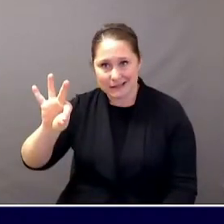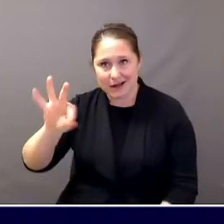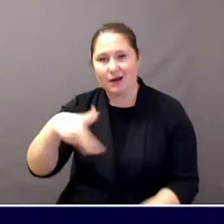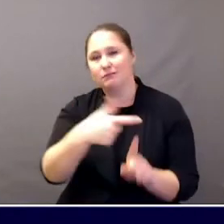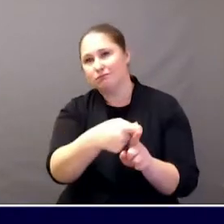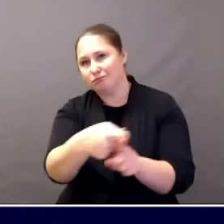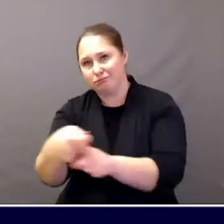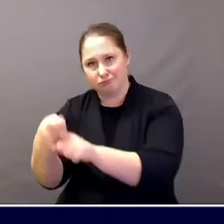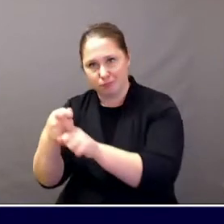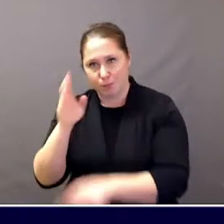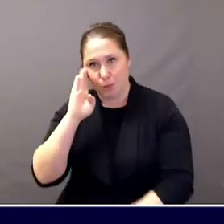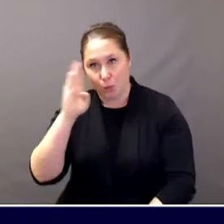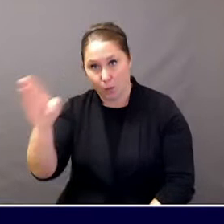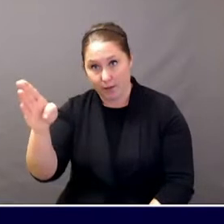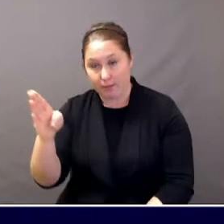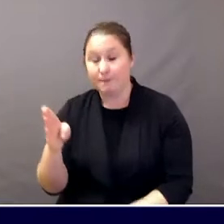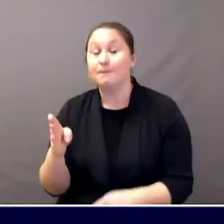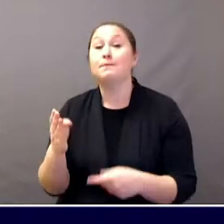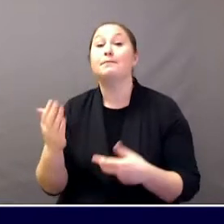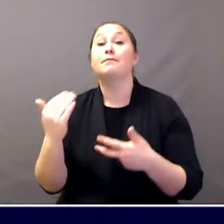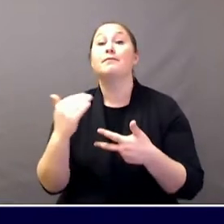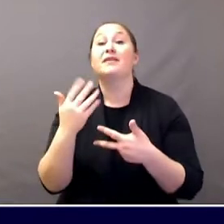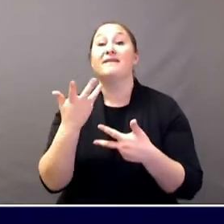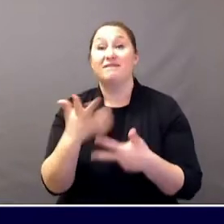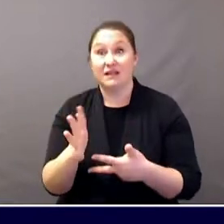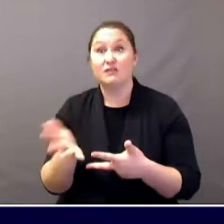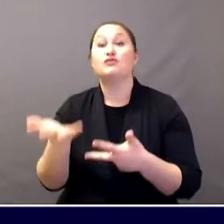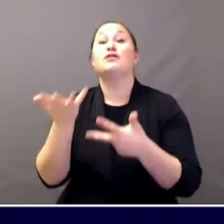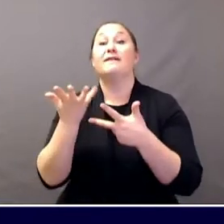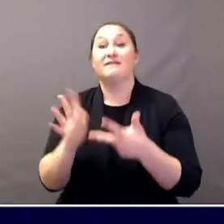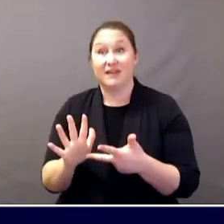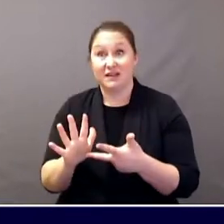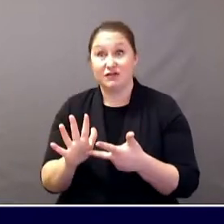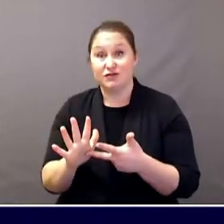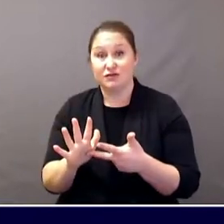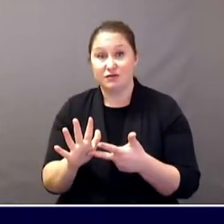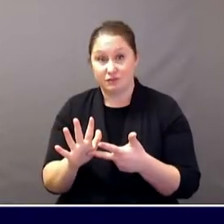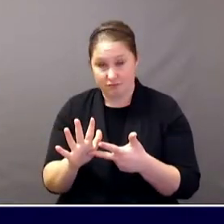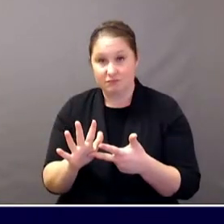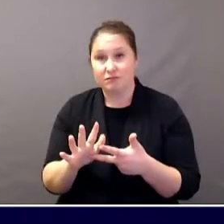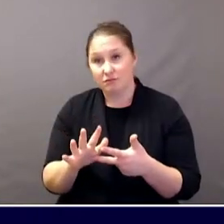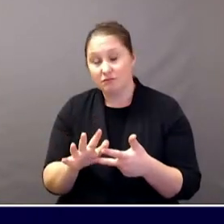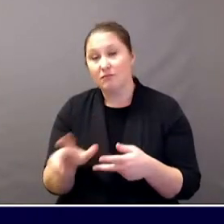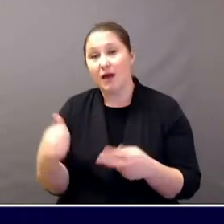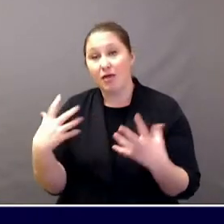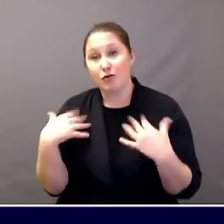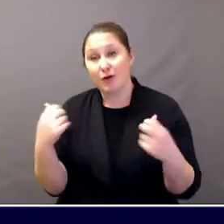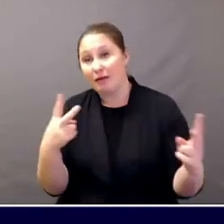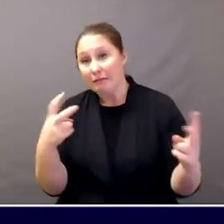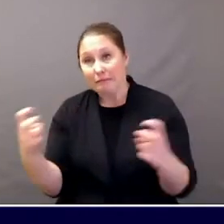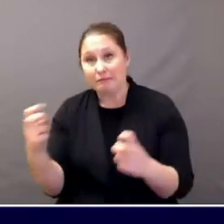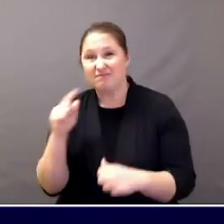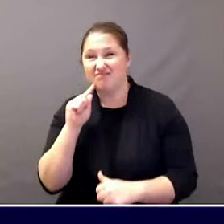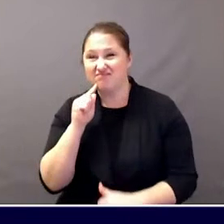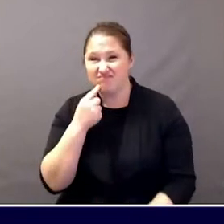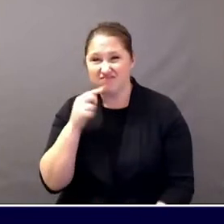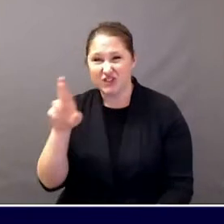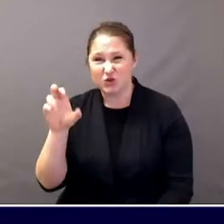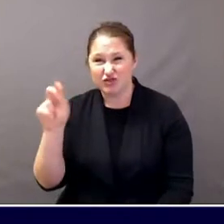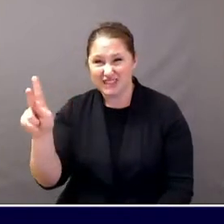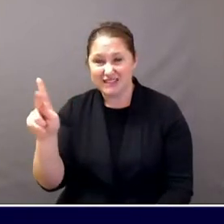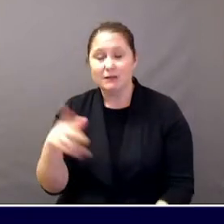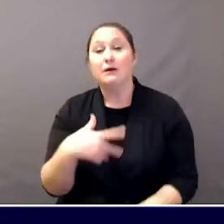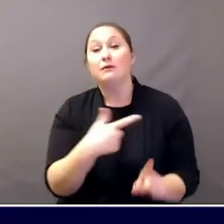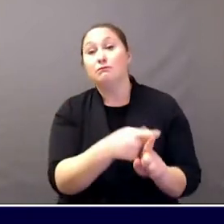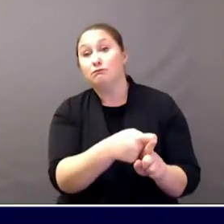people of ages 65 to 69 and other people with pre-existing conditions that put them at serious risk, we